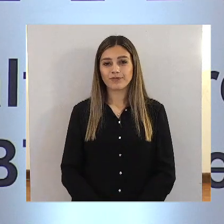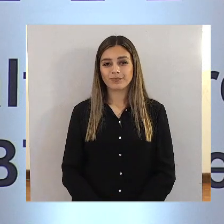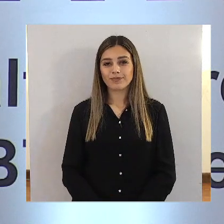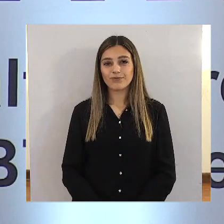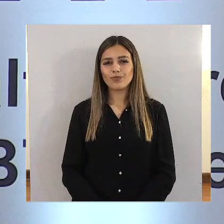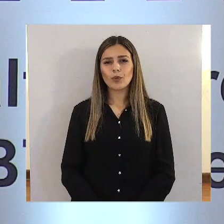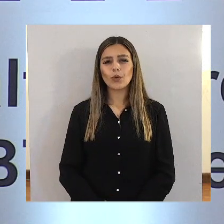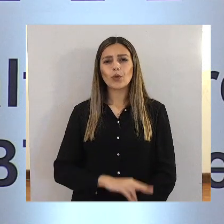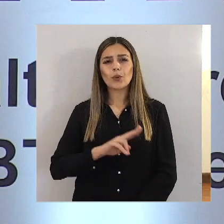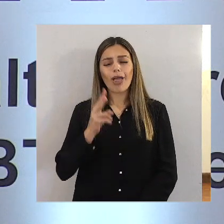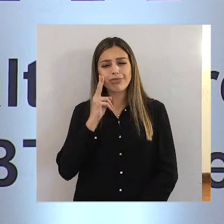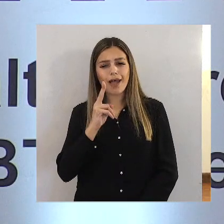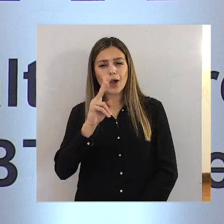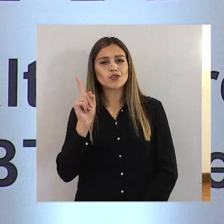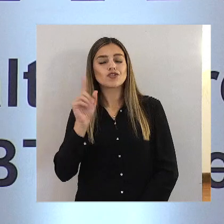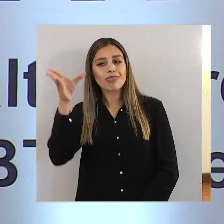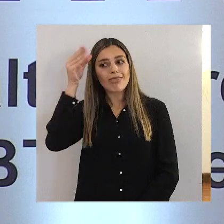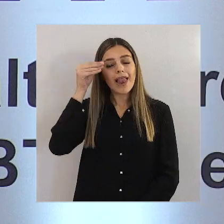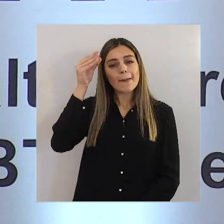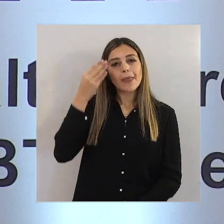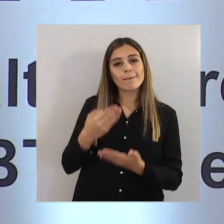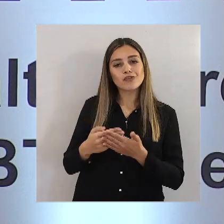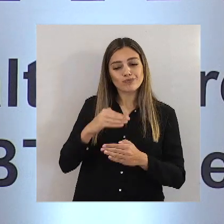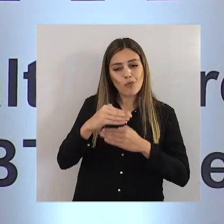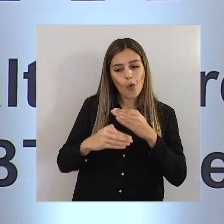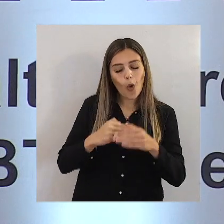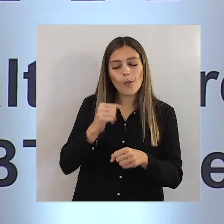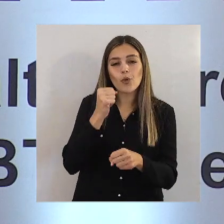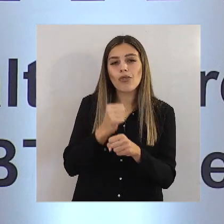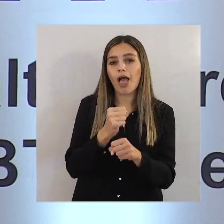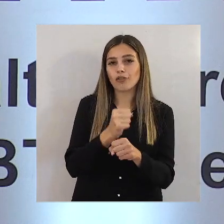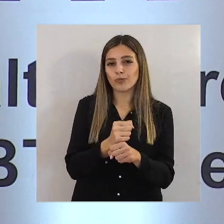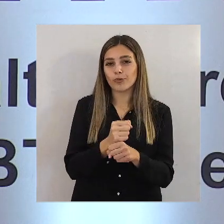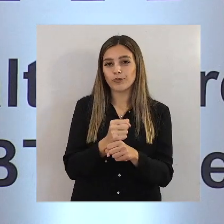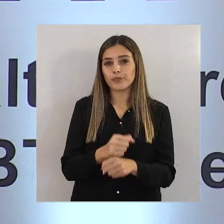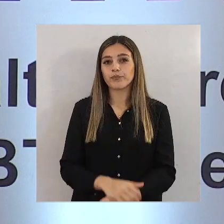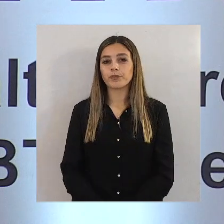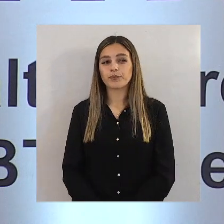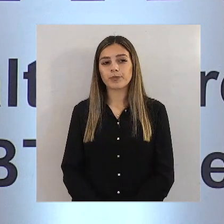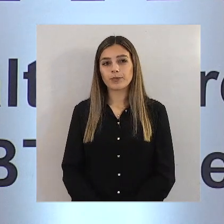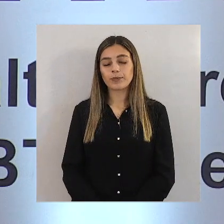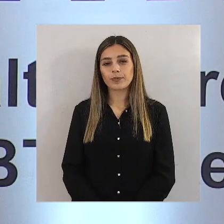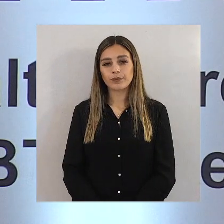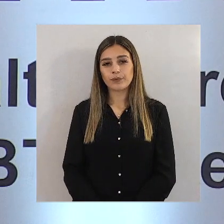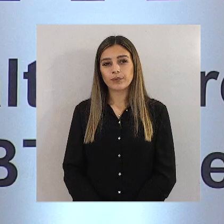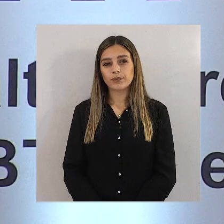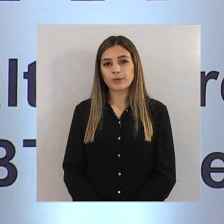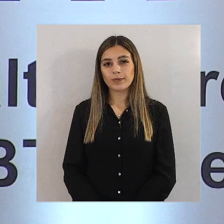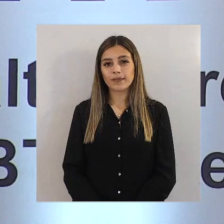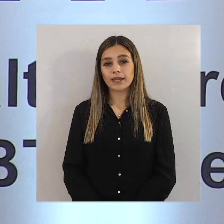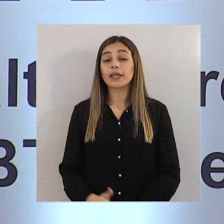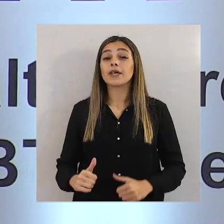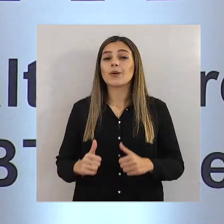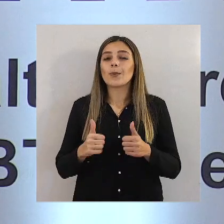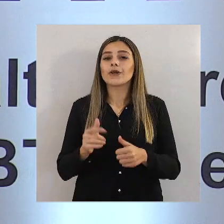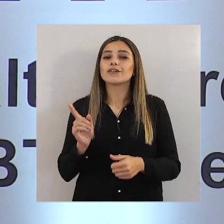help us guide our efforts moving forward. Building partnerships, sharing good practices, and increasing